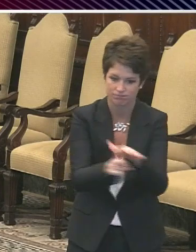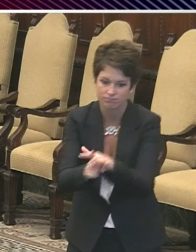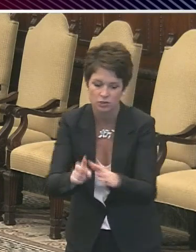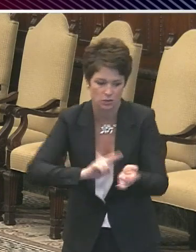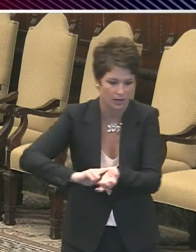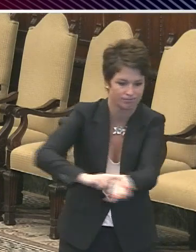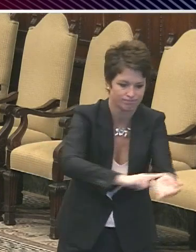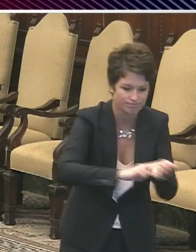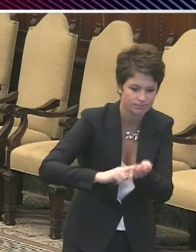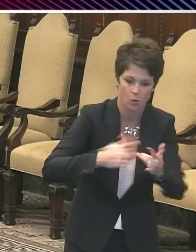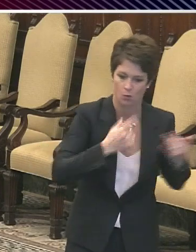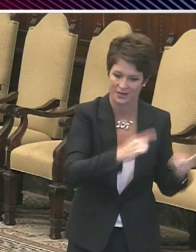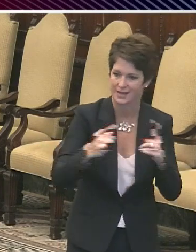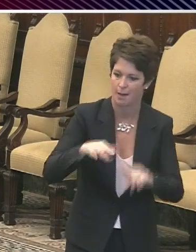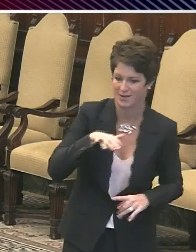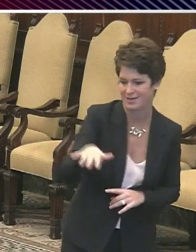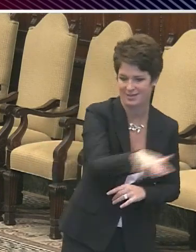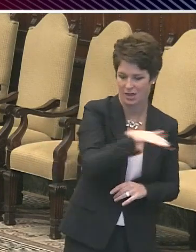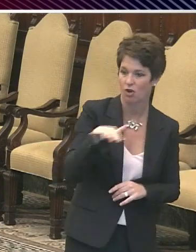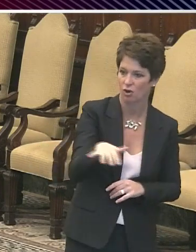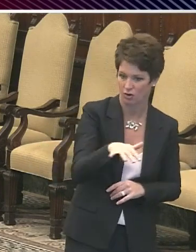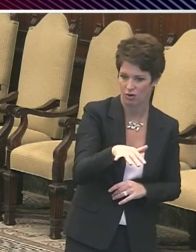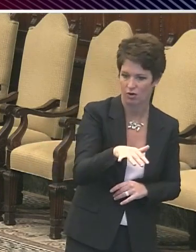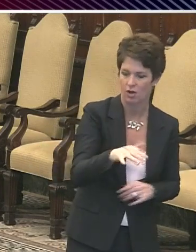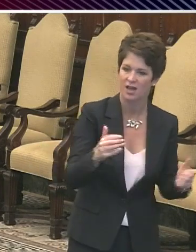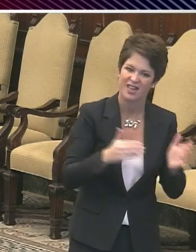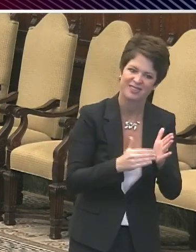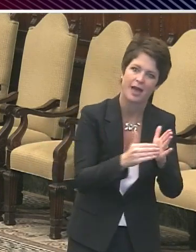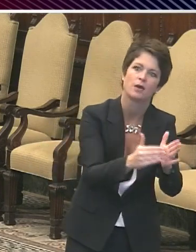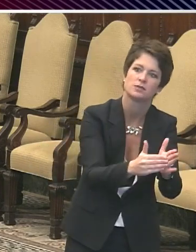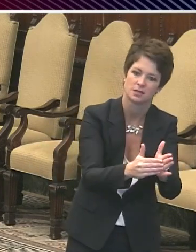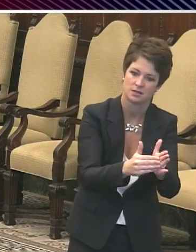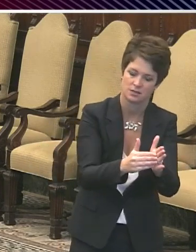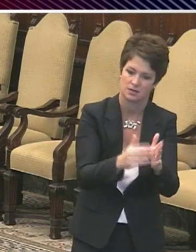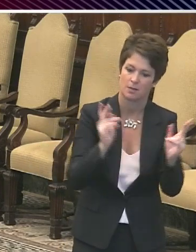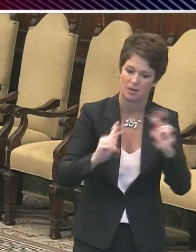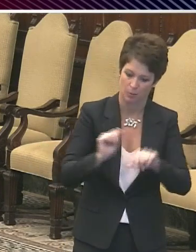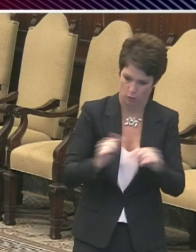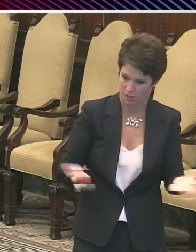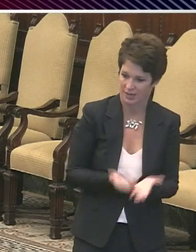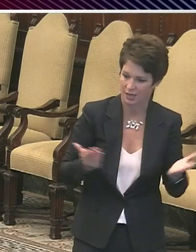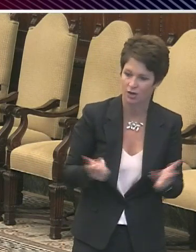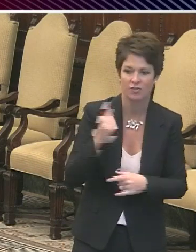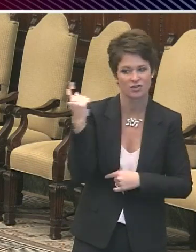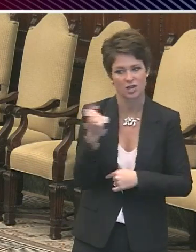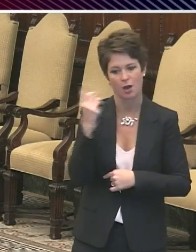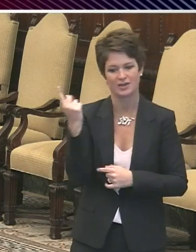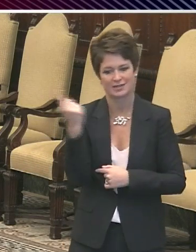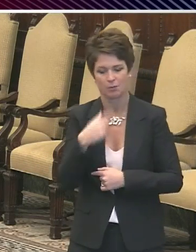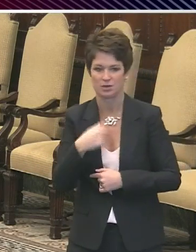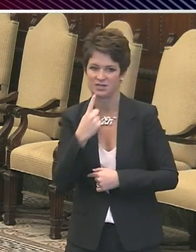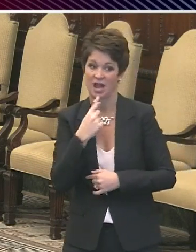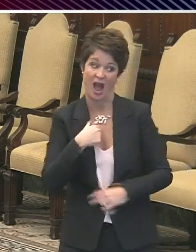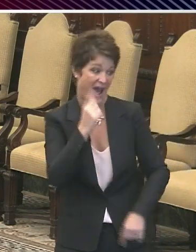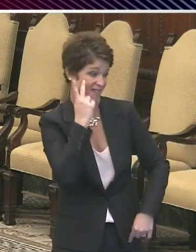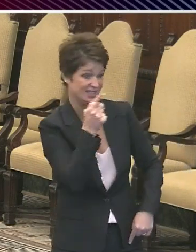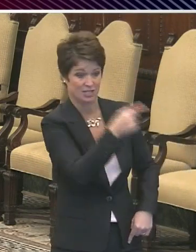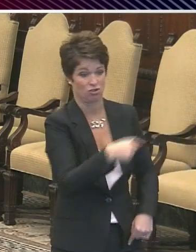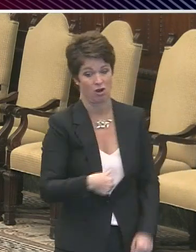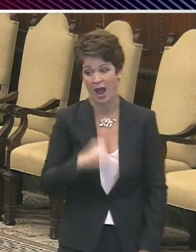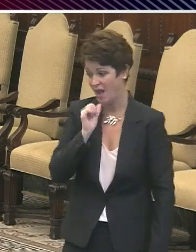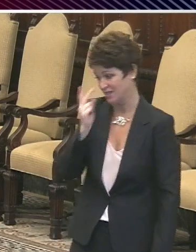get an idea of how things are going for them. But given that we have thousands of people who work here, there's always going to be somebody that says, well, I haven't seen